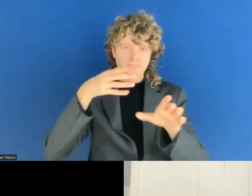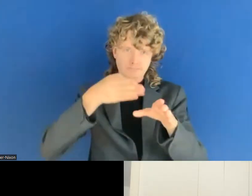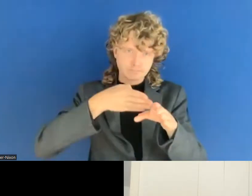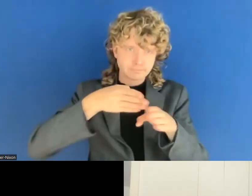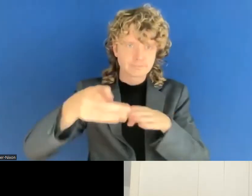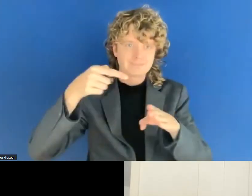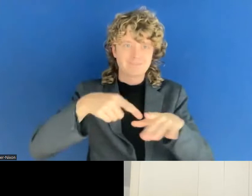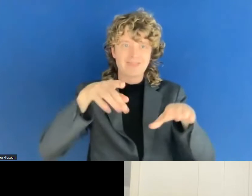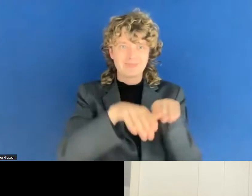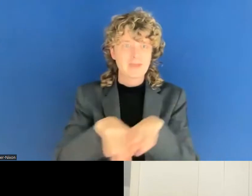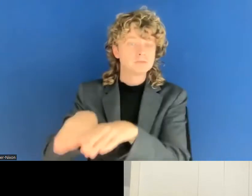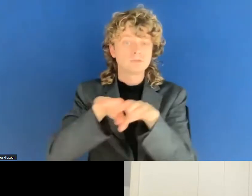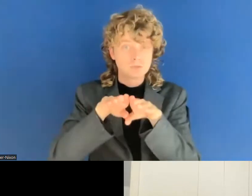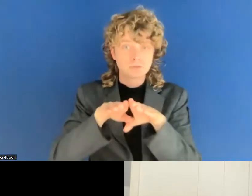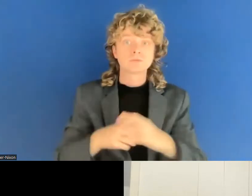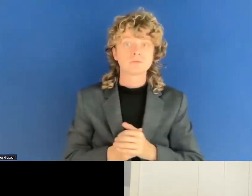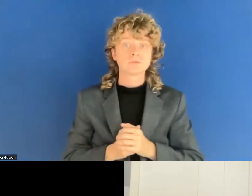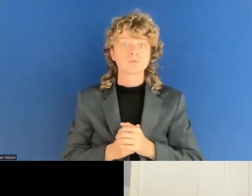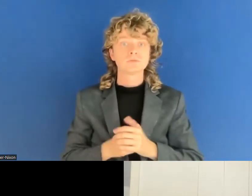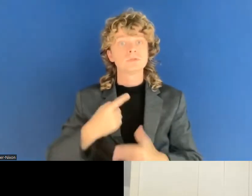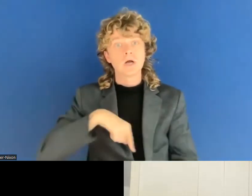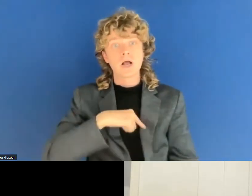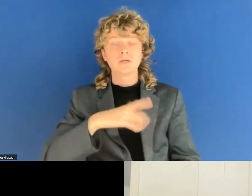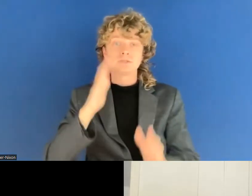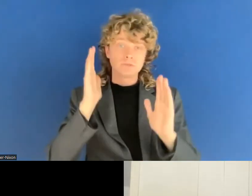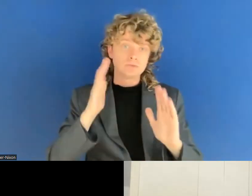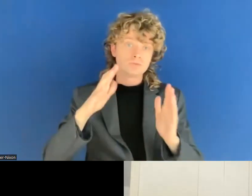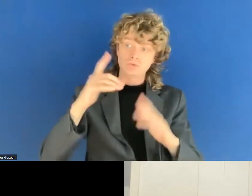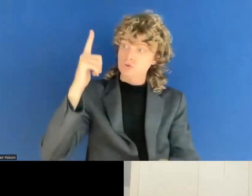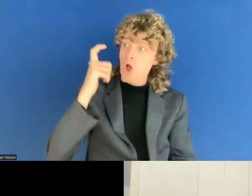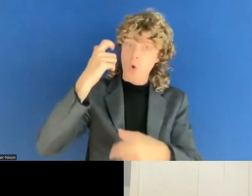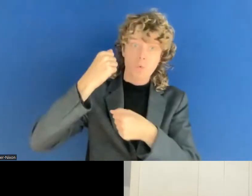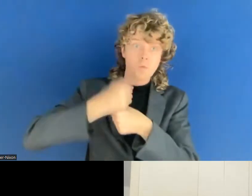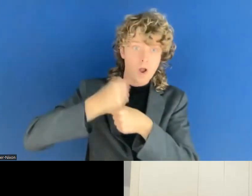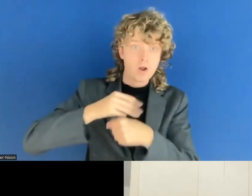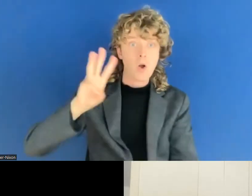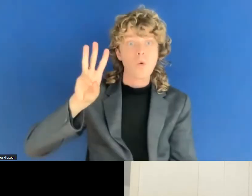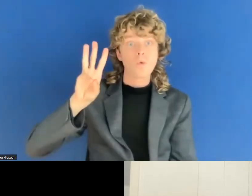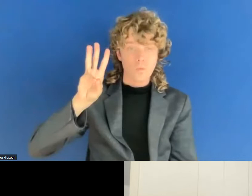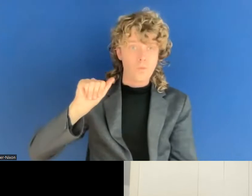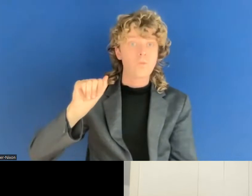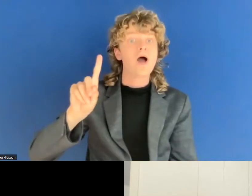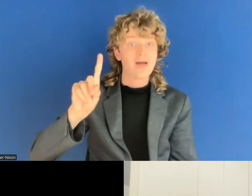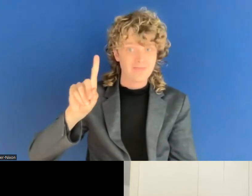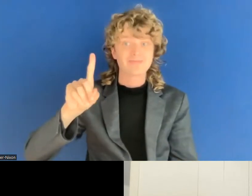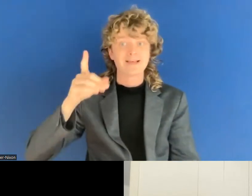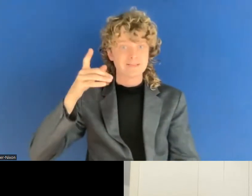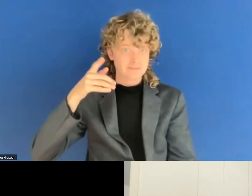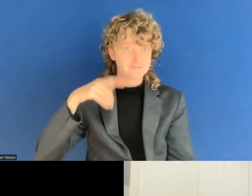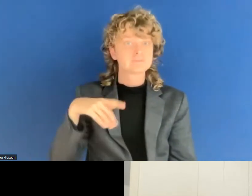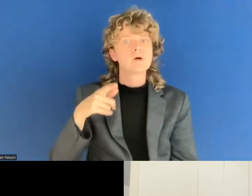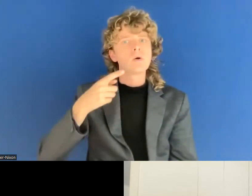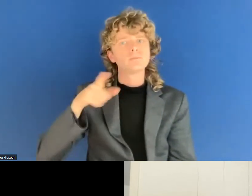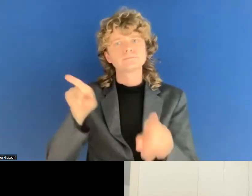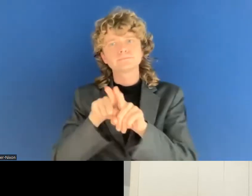started working on the WCAG directive, but now there's also an additional work made by